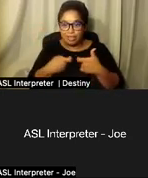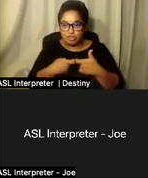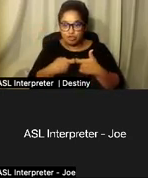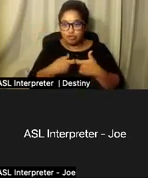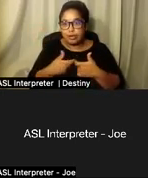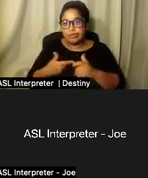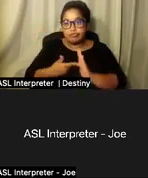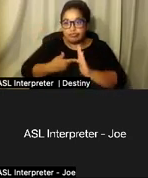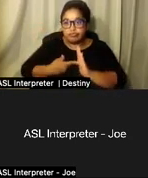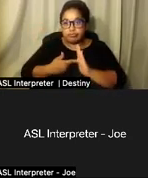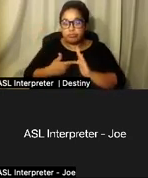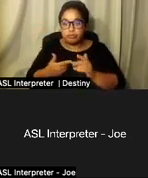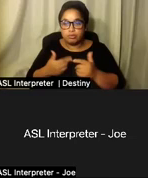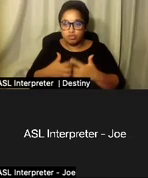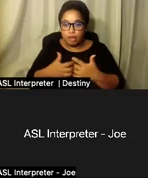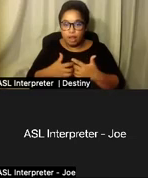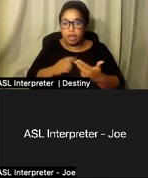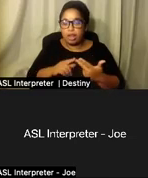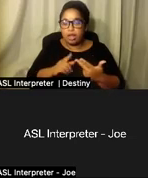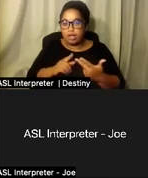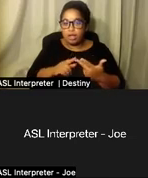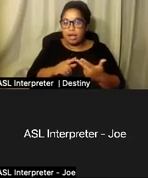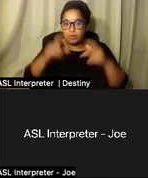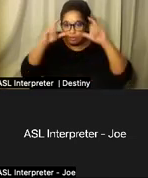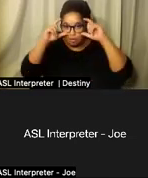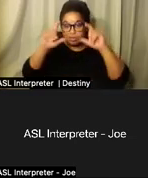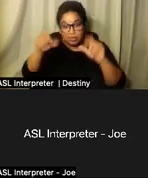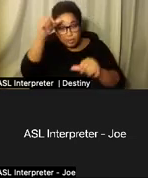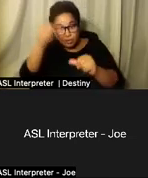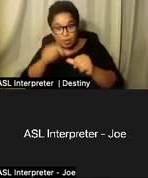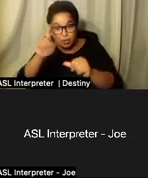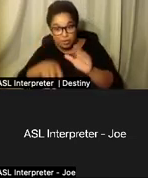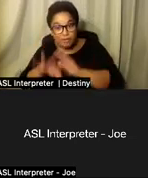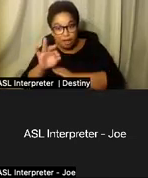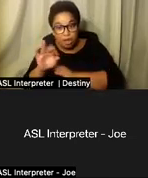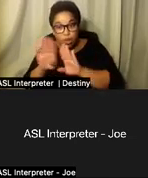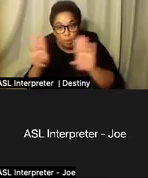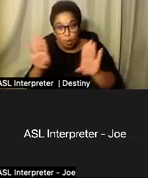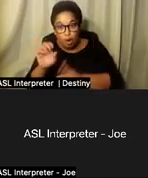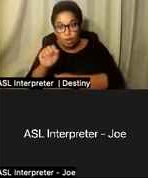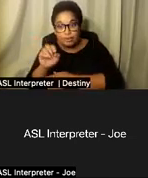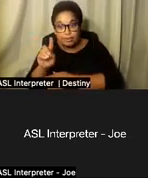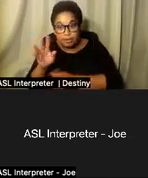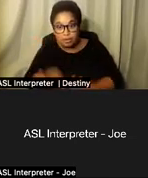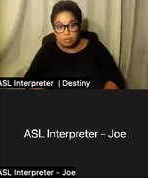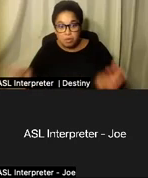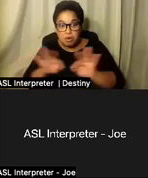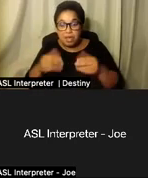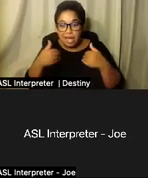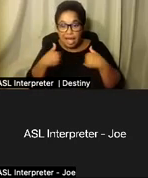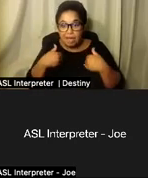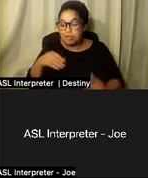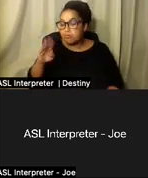find the wall stud. Remember this photo from earlier in the training? There's brackets, albeit angle